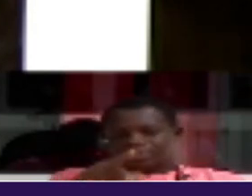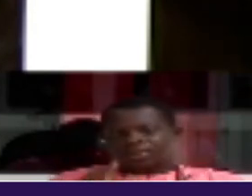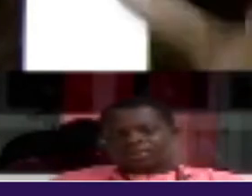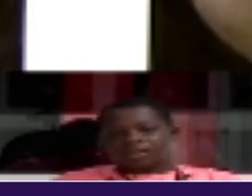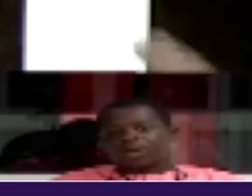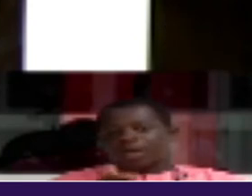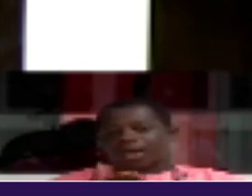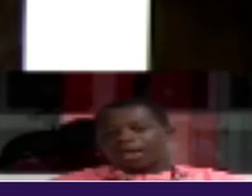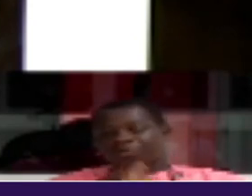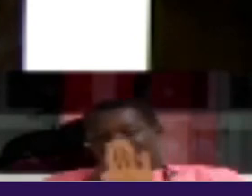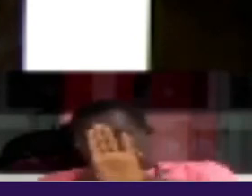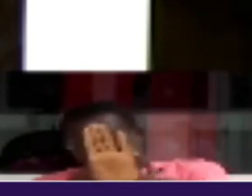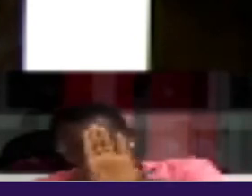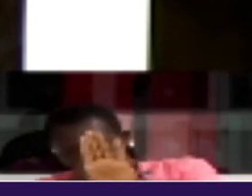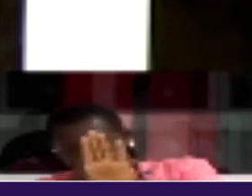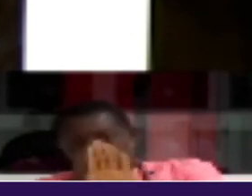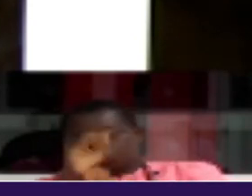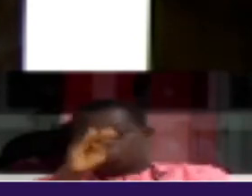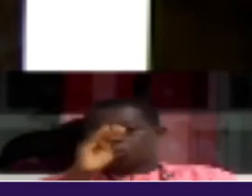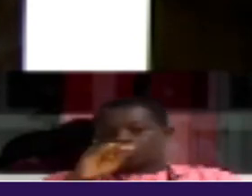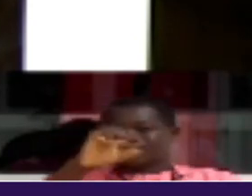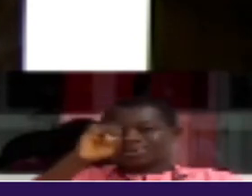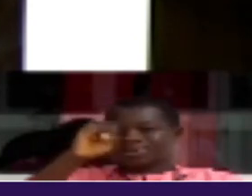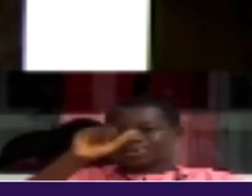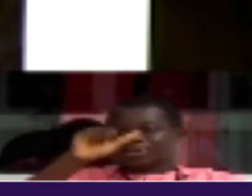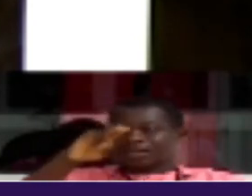There is a defensive that we call Sangha in the army.